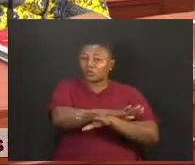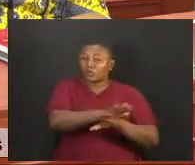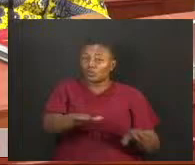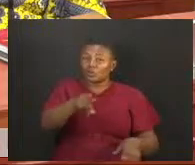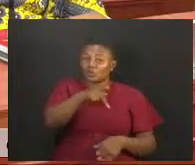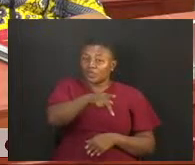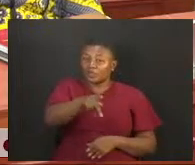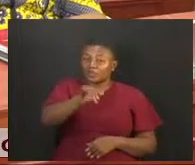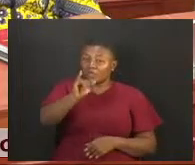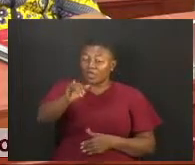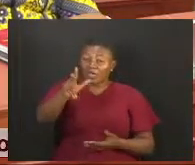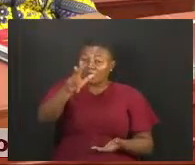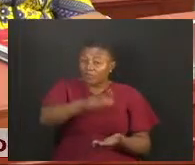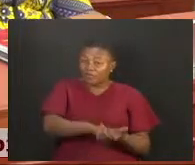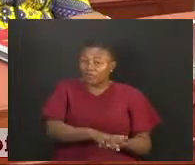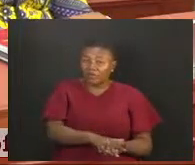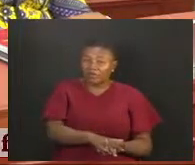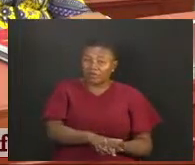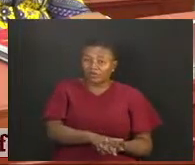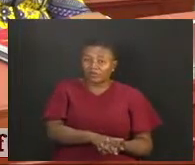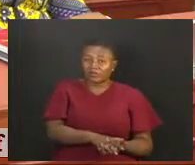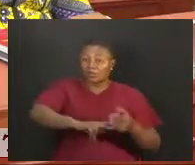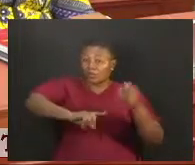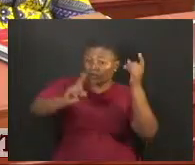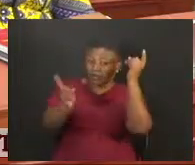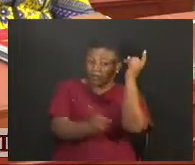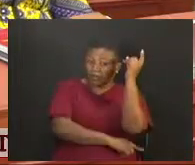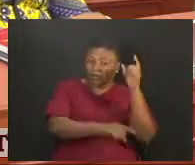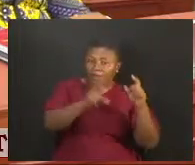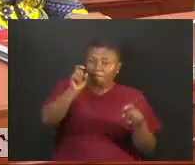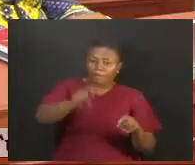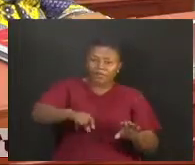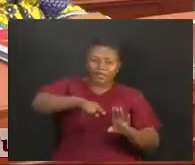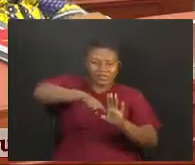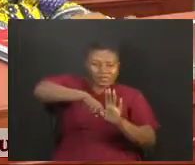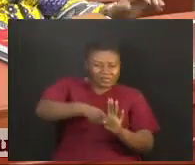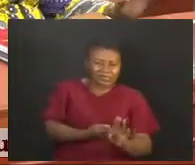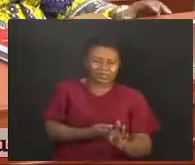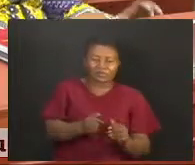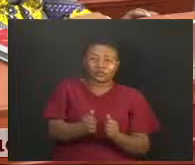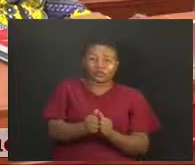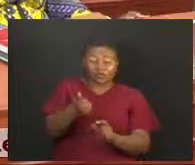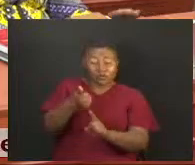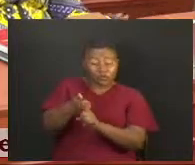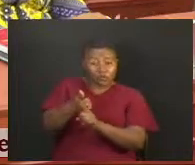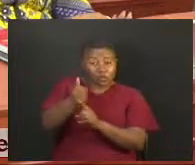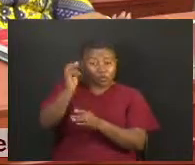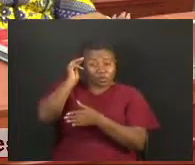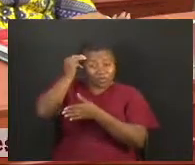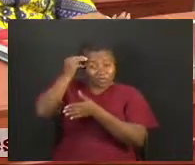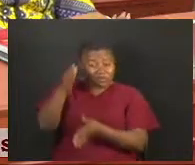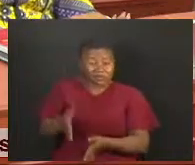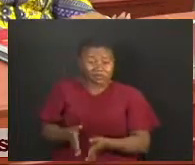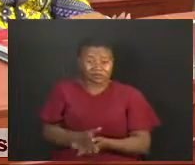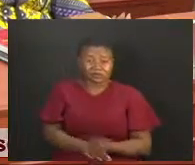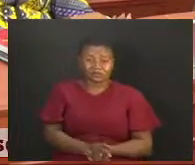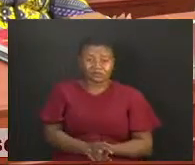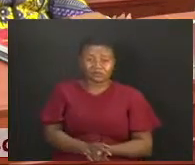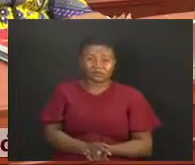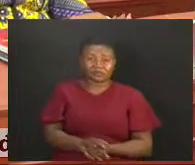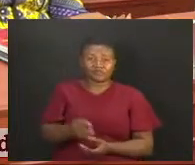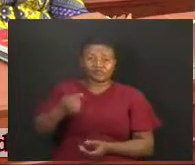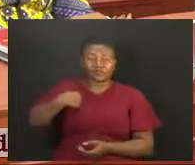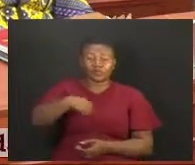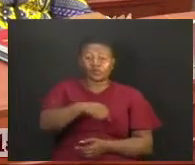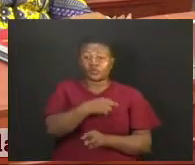approval. Mr. Speaker, the sanctions must start with his own ministers. Mr. Speaker, we are ready for